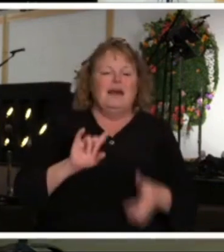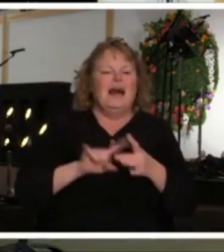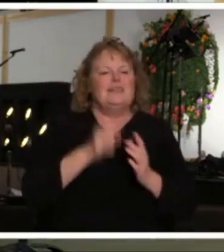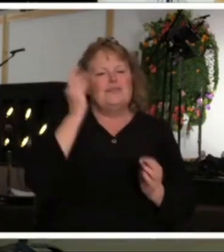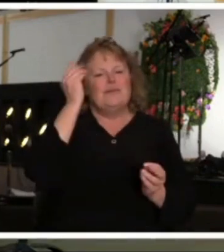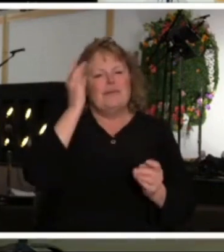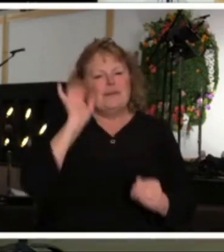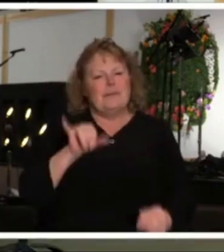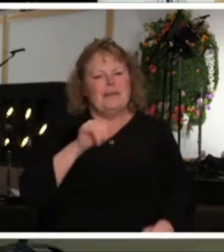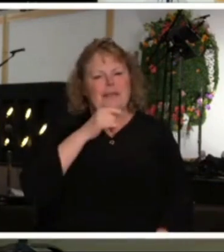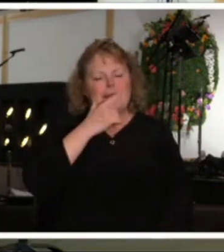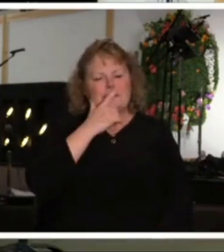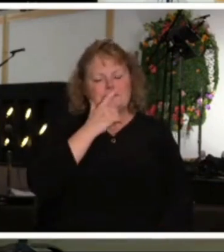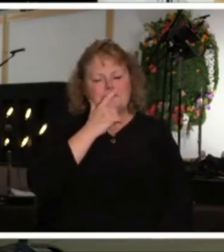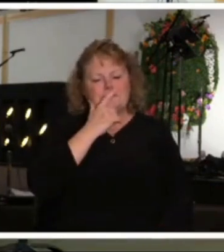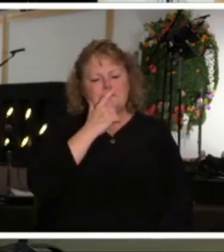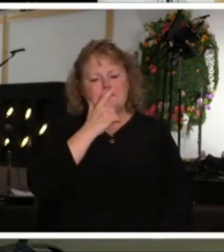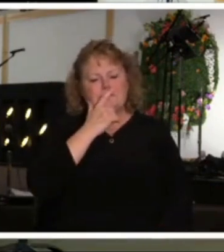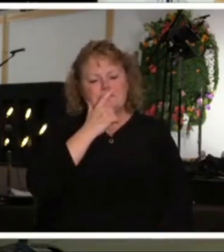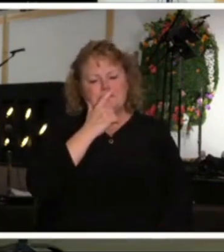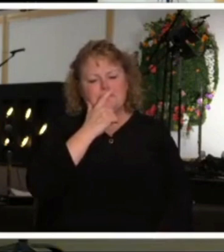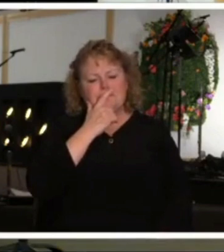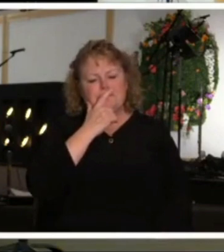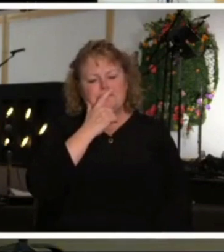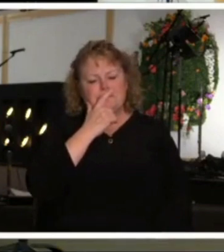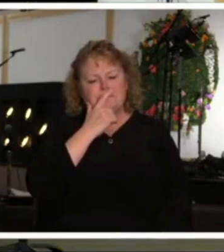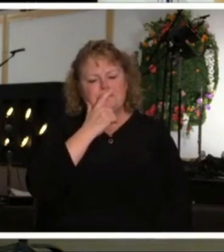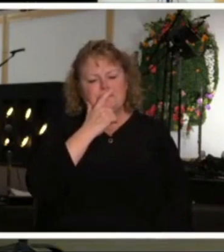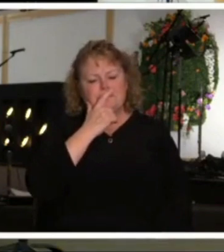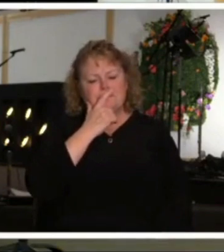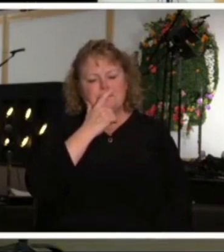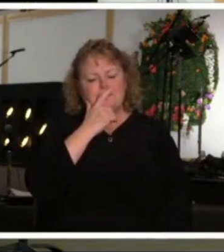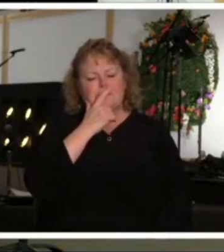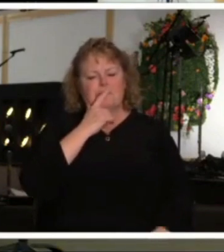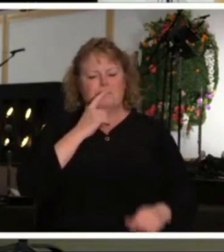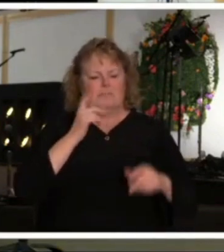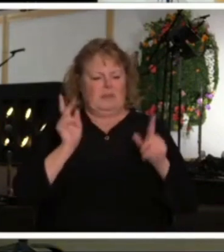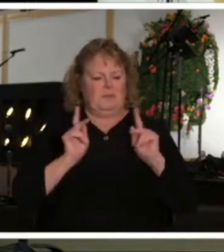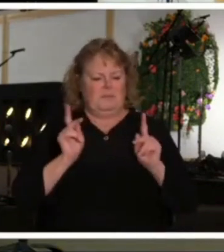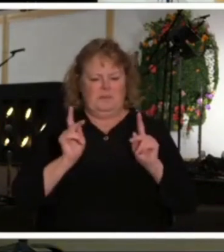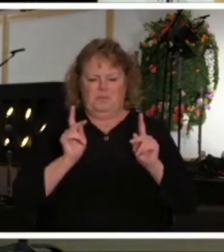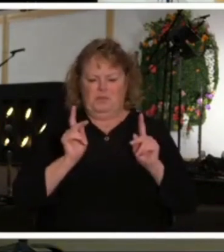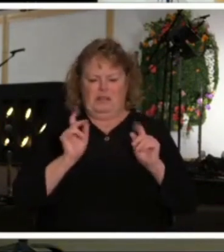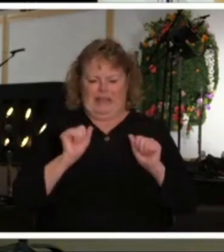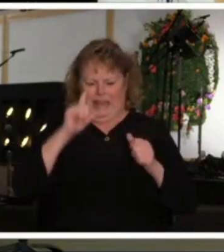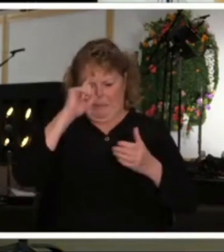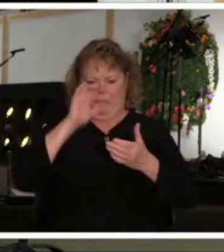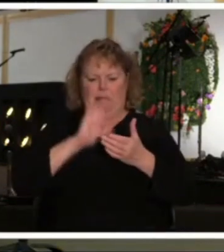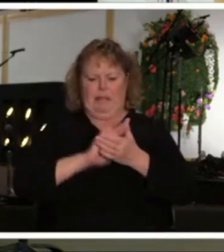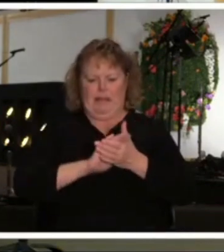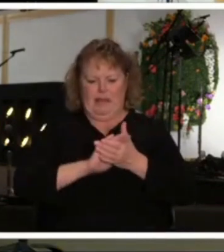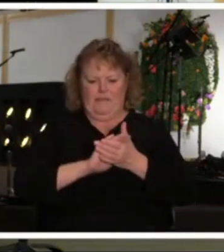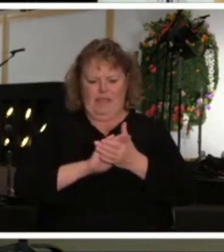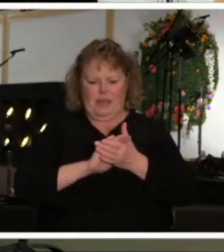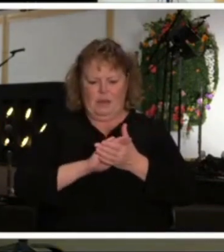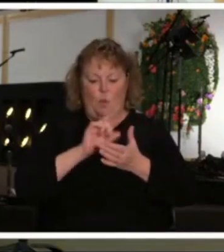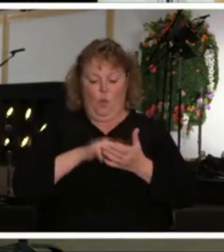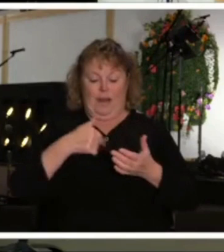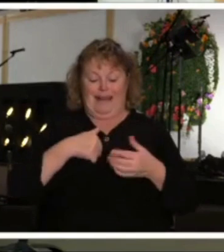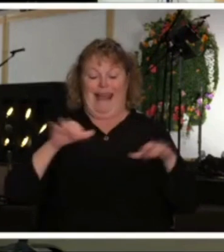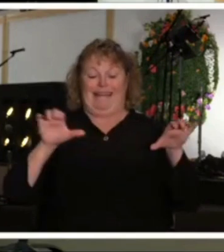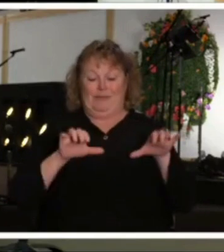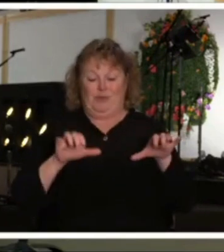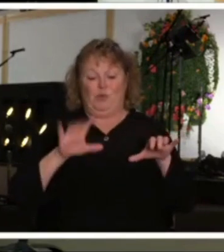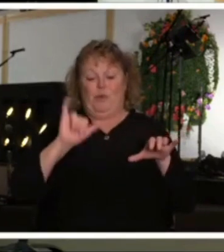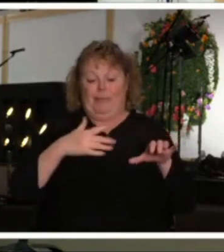that and the mindset of a generation that believes they're only as good as what they do. And then we hear a